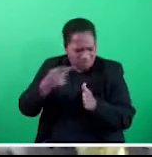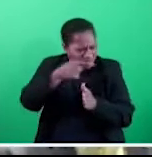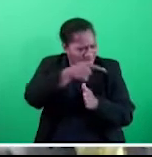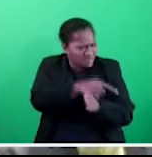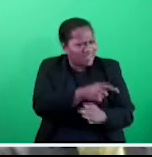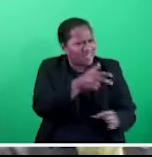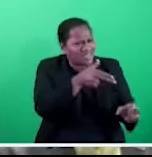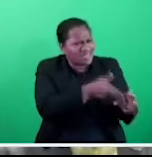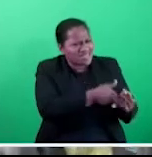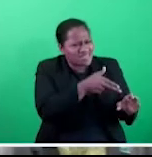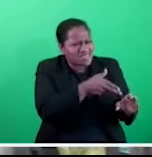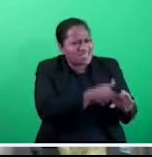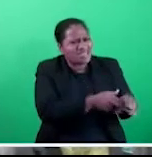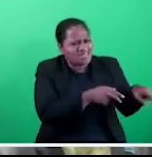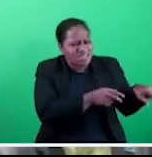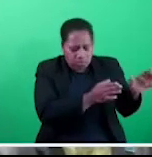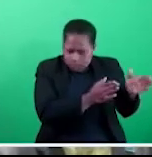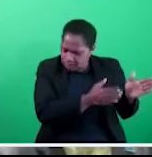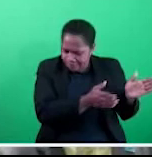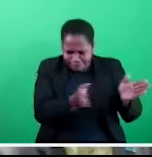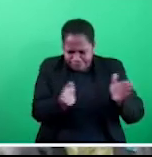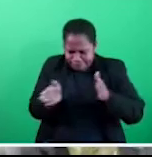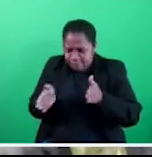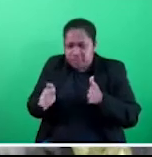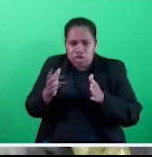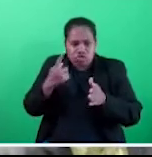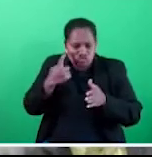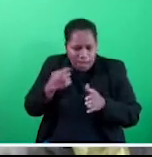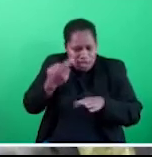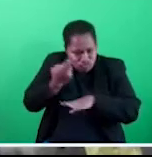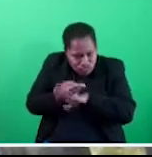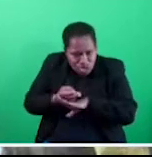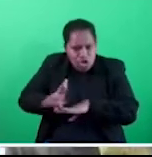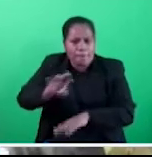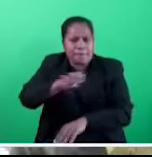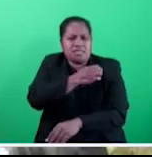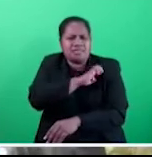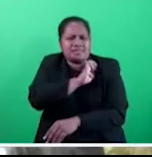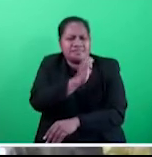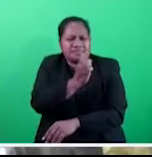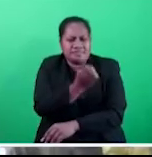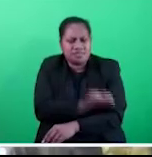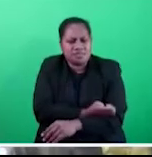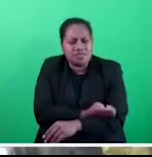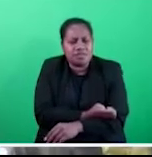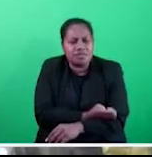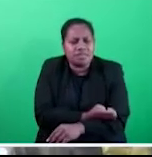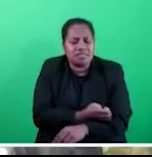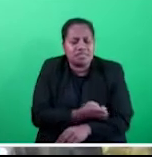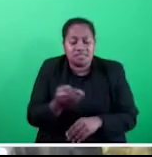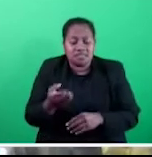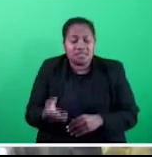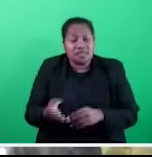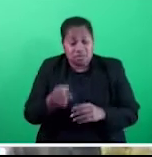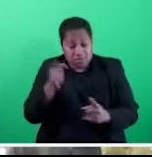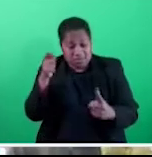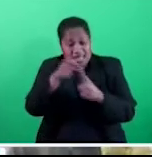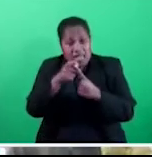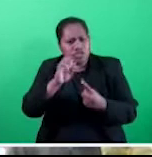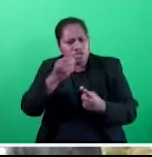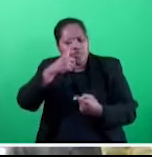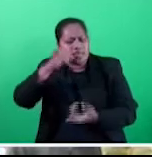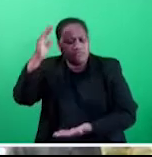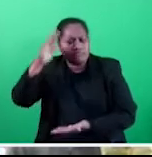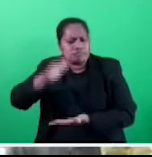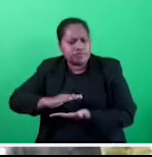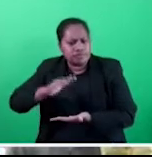fuel-based energy and more into renewable energies. And as I said before, the target to reduce, our